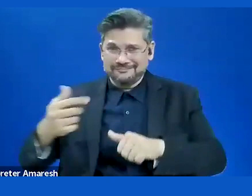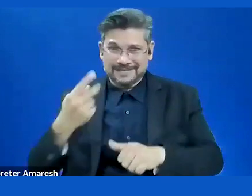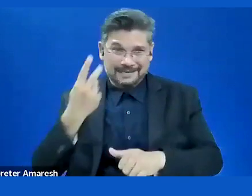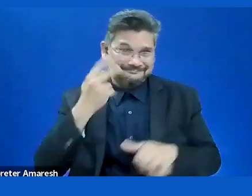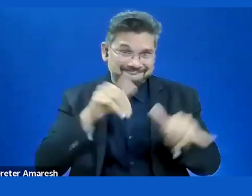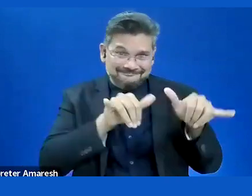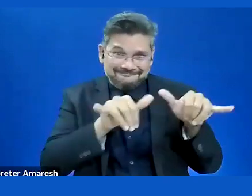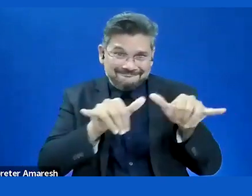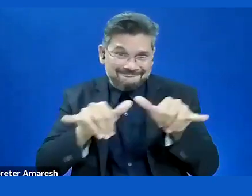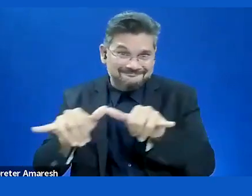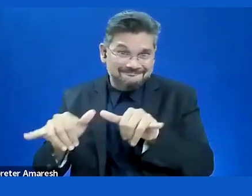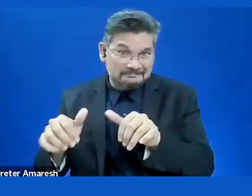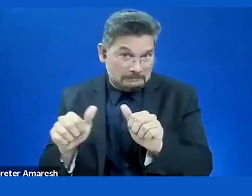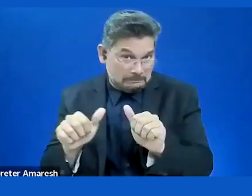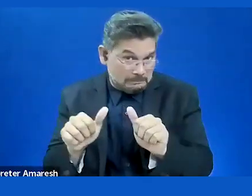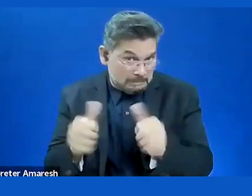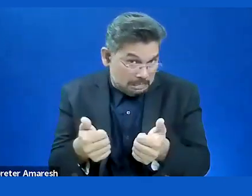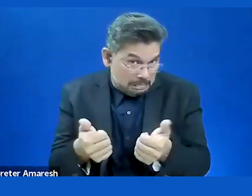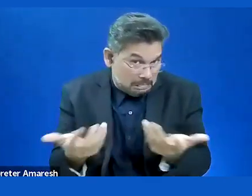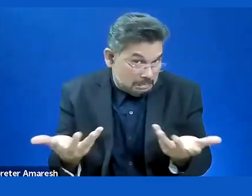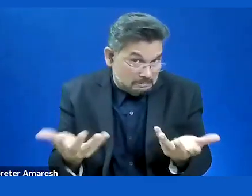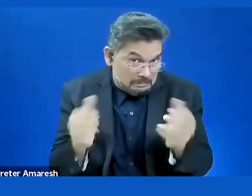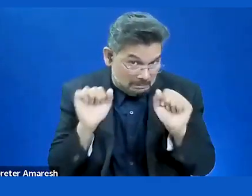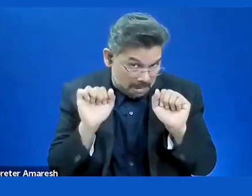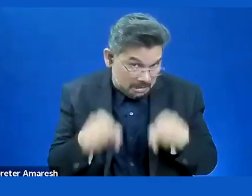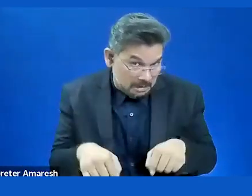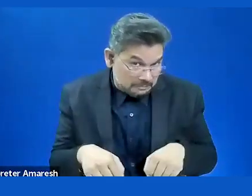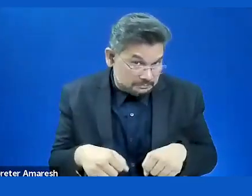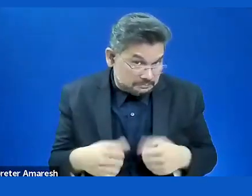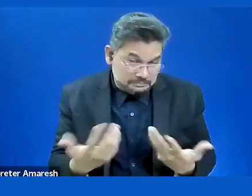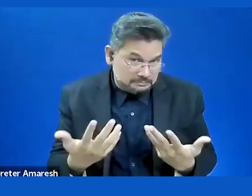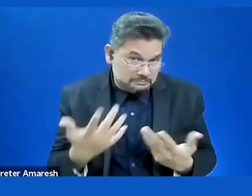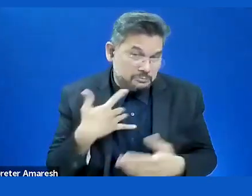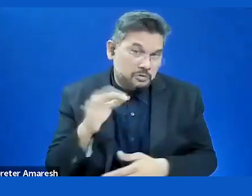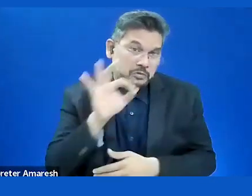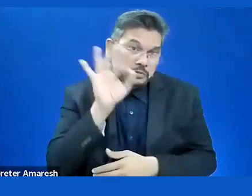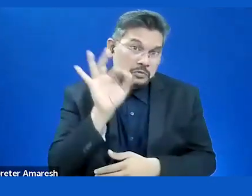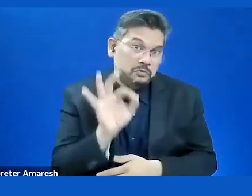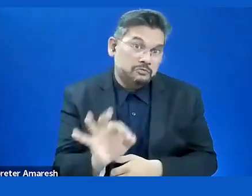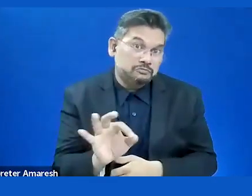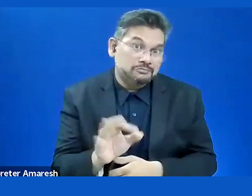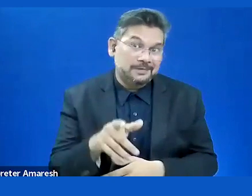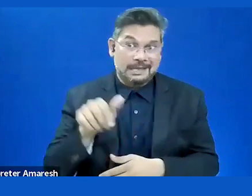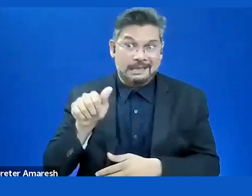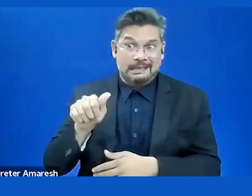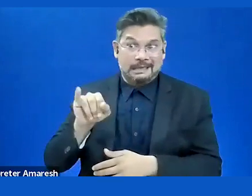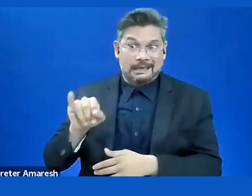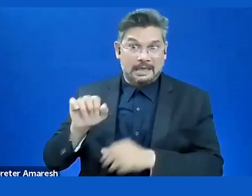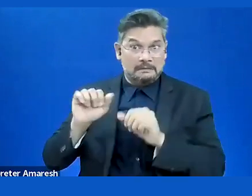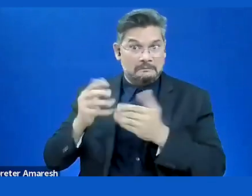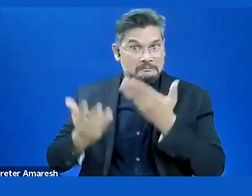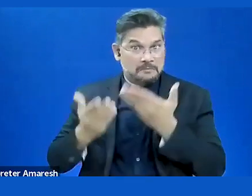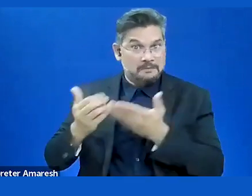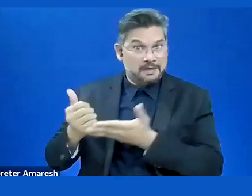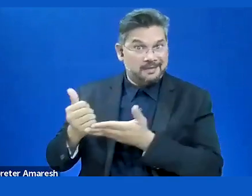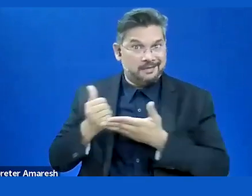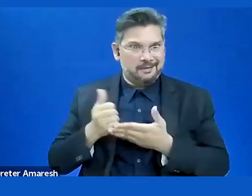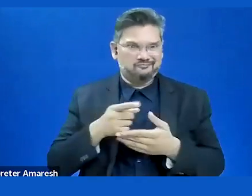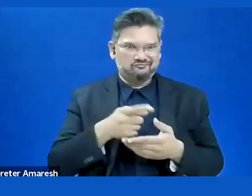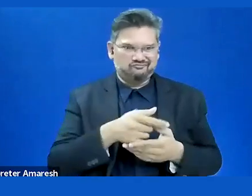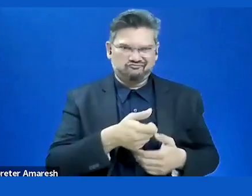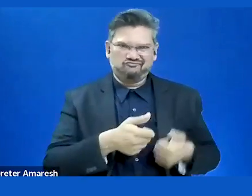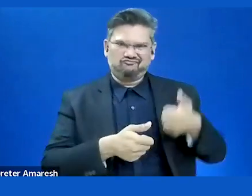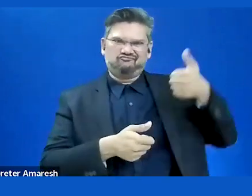done? Can we do the test and ask AI, sort of give the score? Just your feeling about it, because yesterday